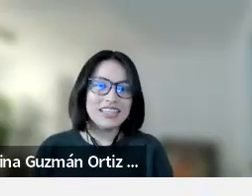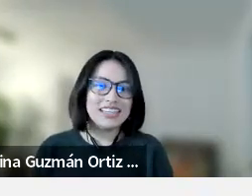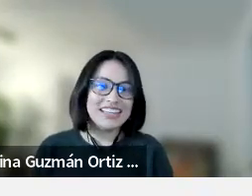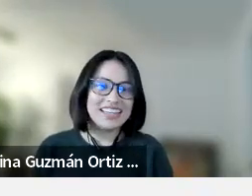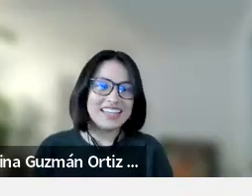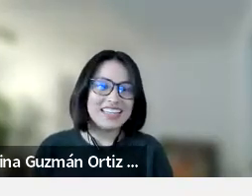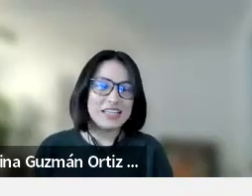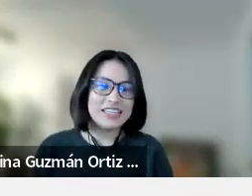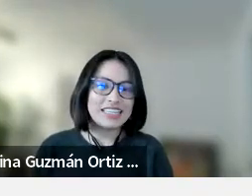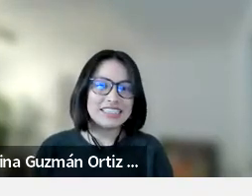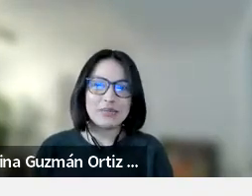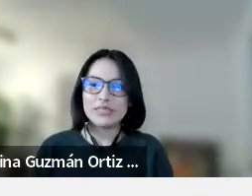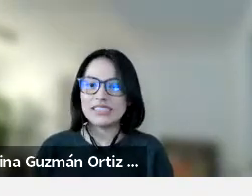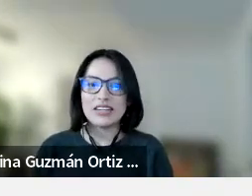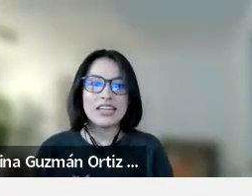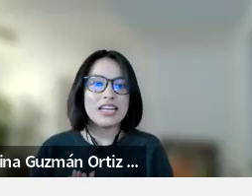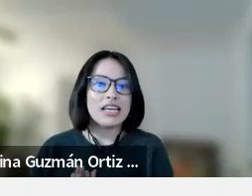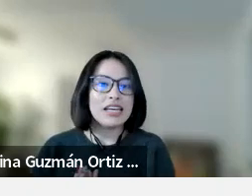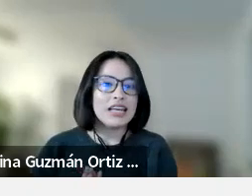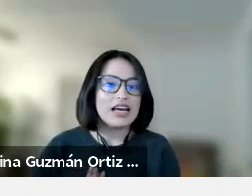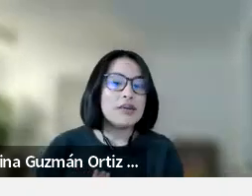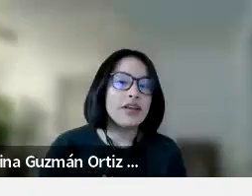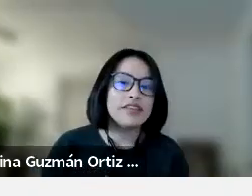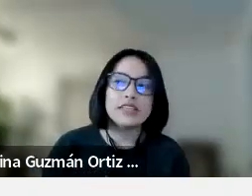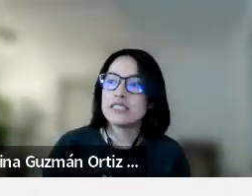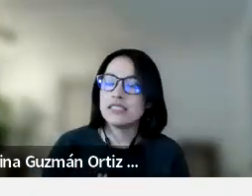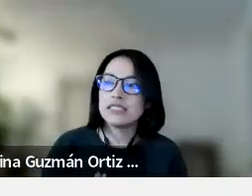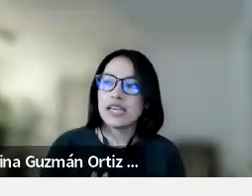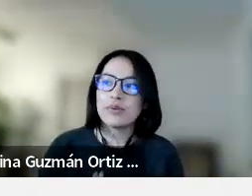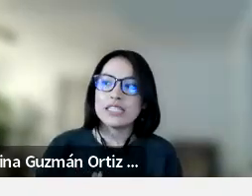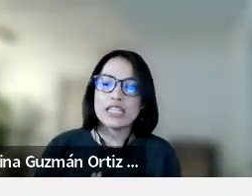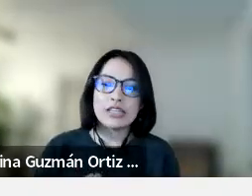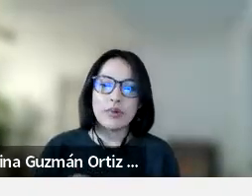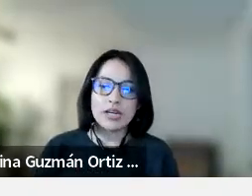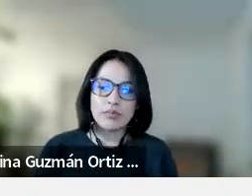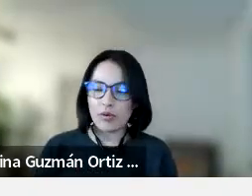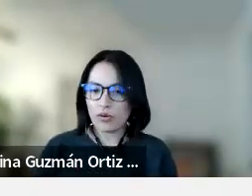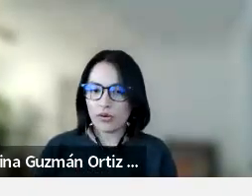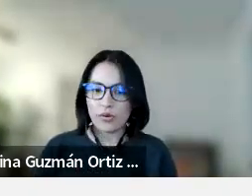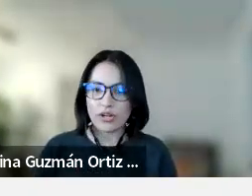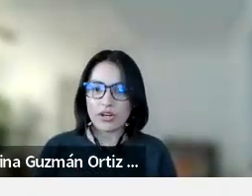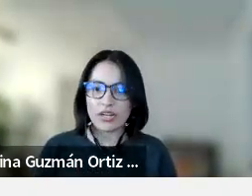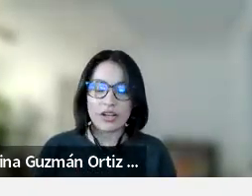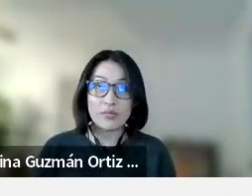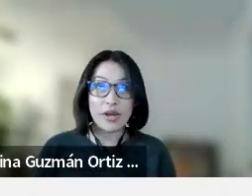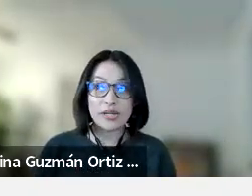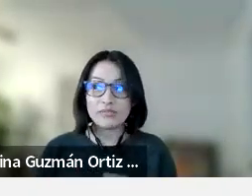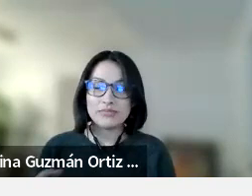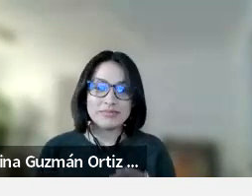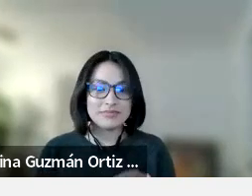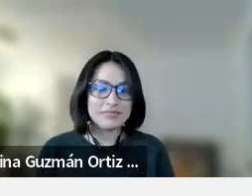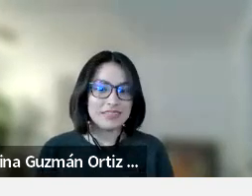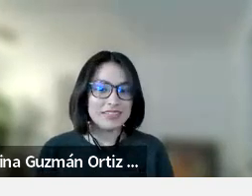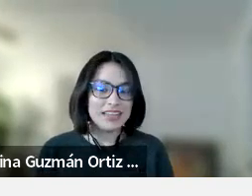visual. Next slide, please, Don. On this slide, we can see on the bottom corner, on the